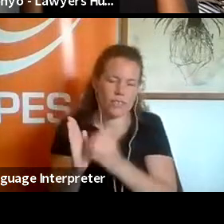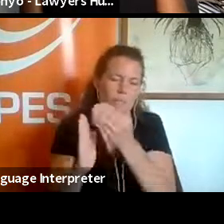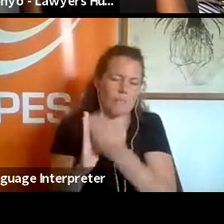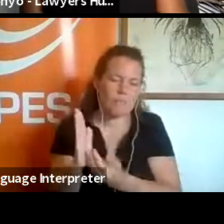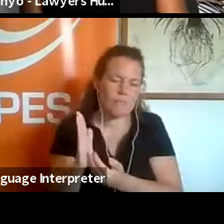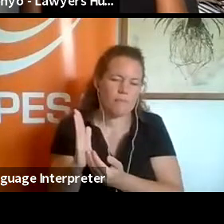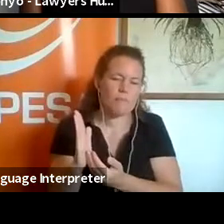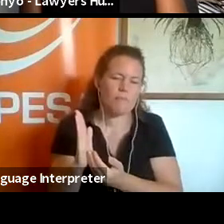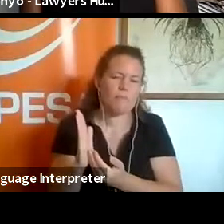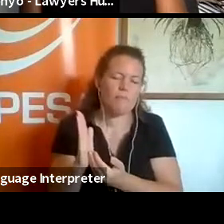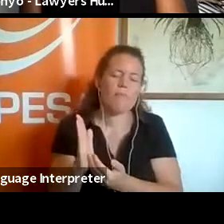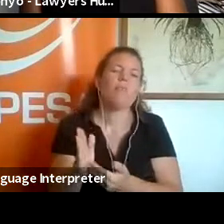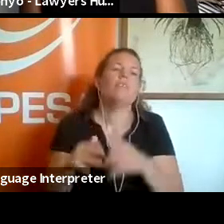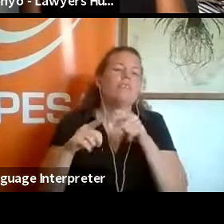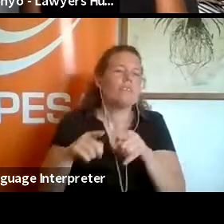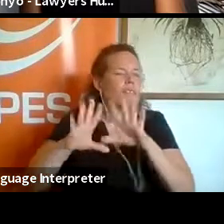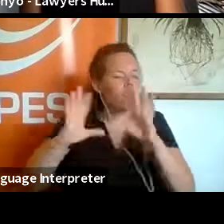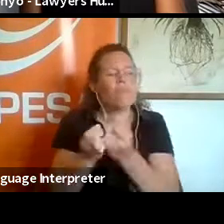online speech.